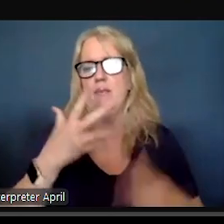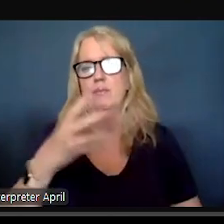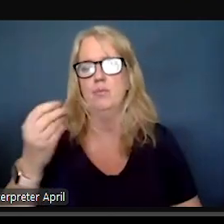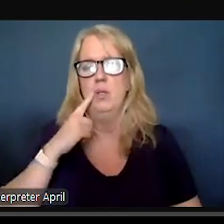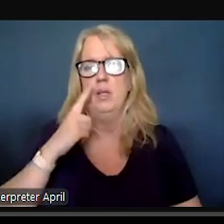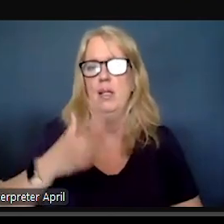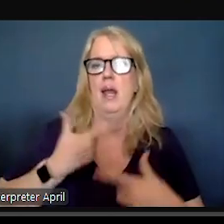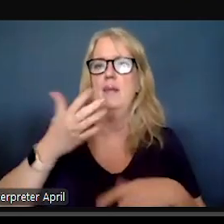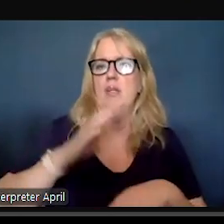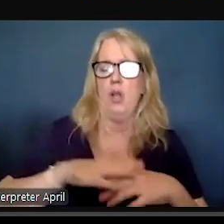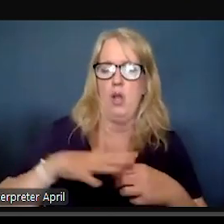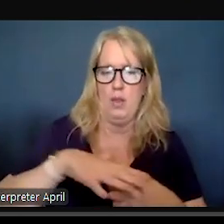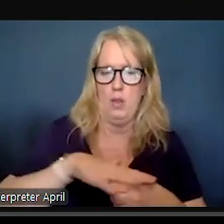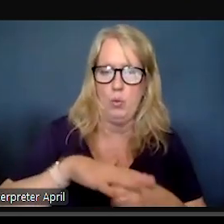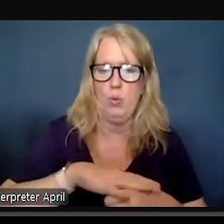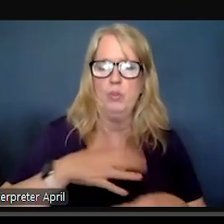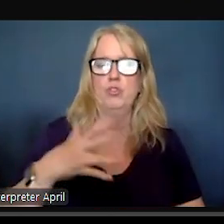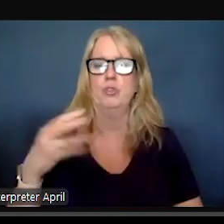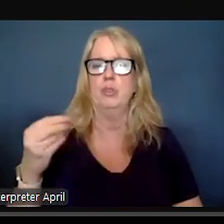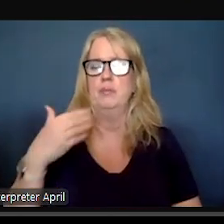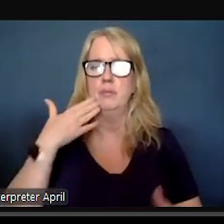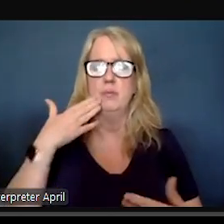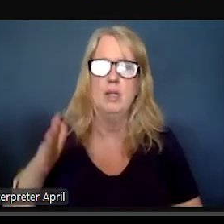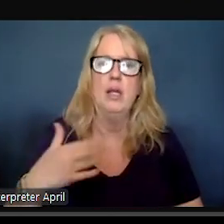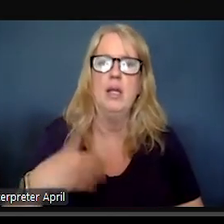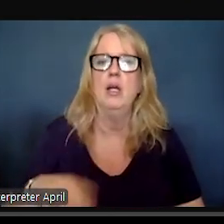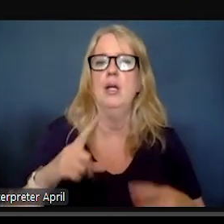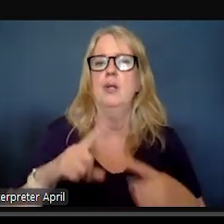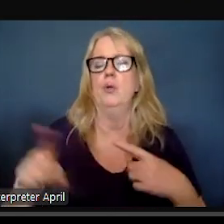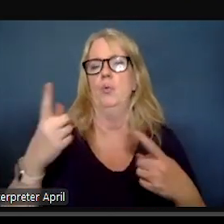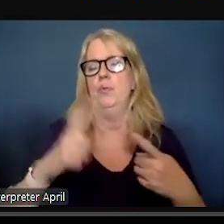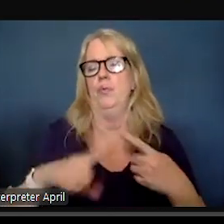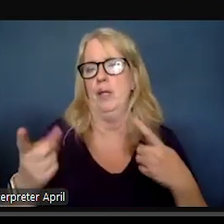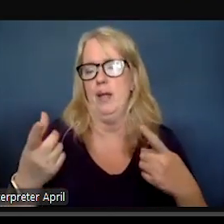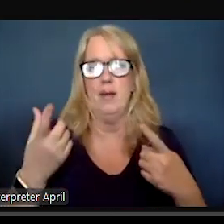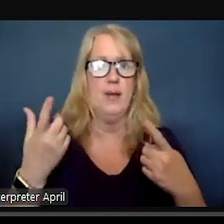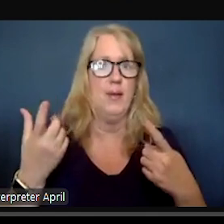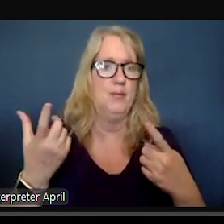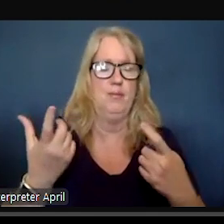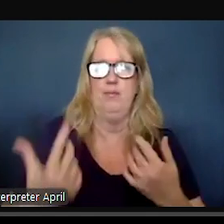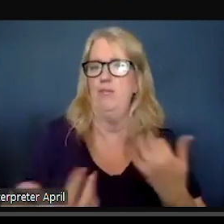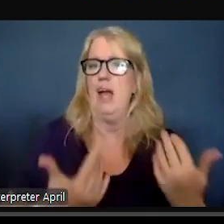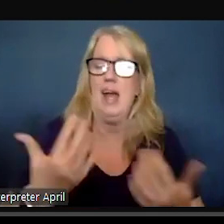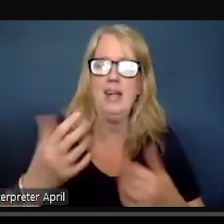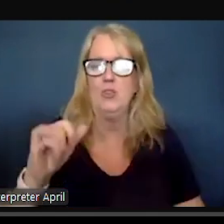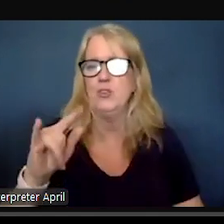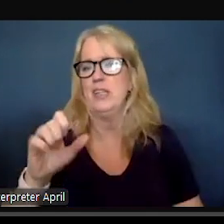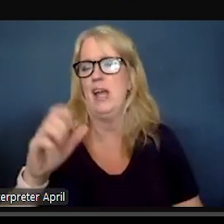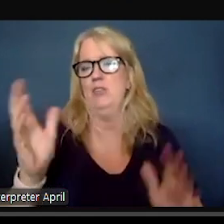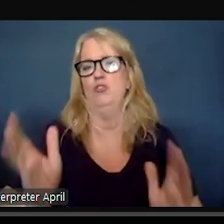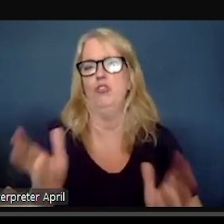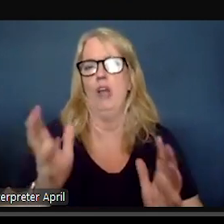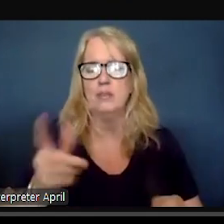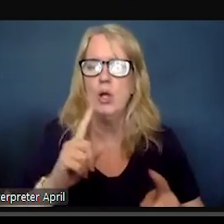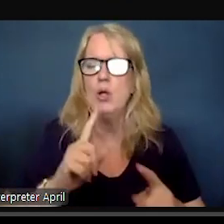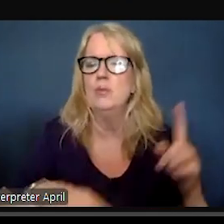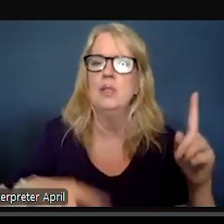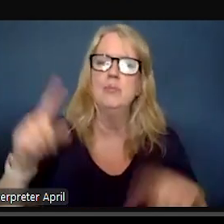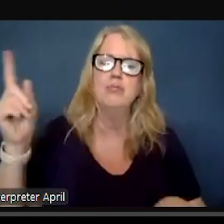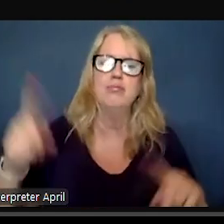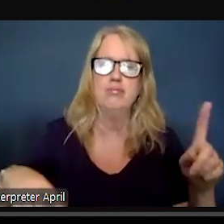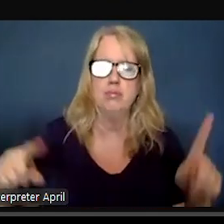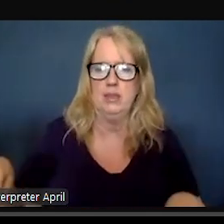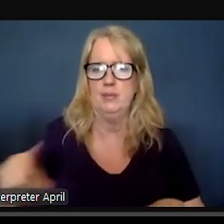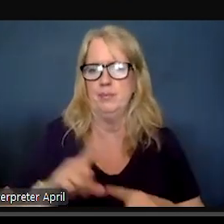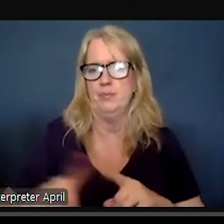have live and on locations. We have debates. We have fireside chats. So these are all different ways